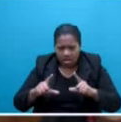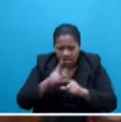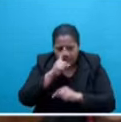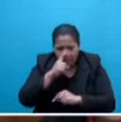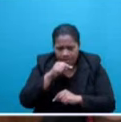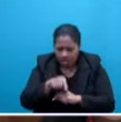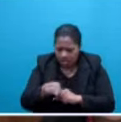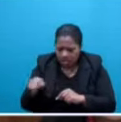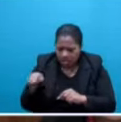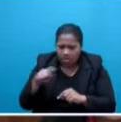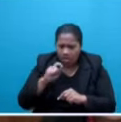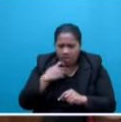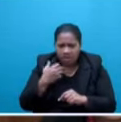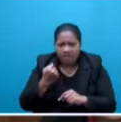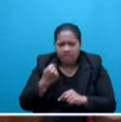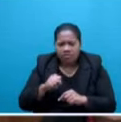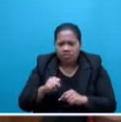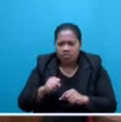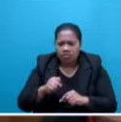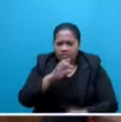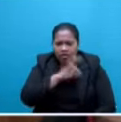little or no profit at the end of the year.